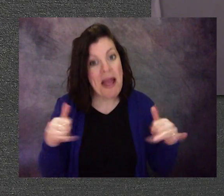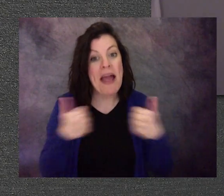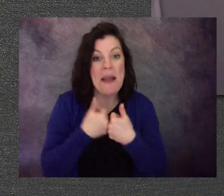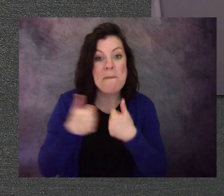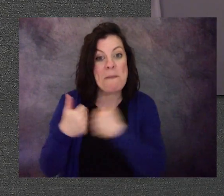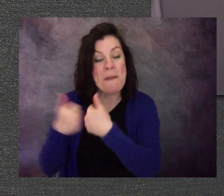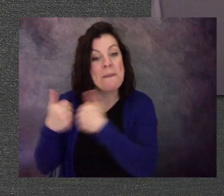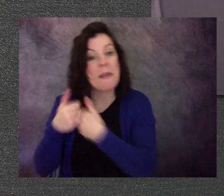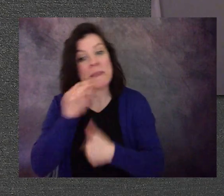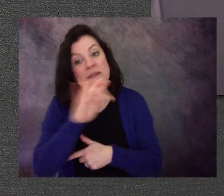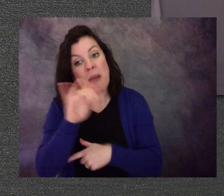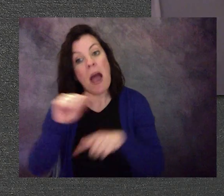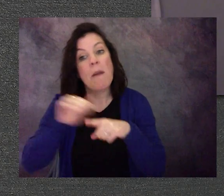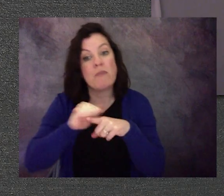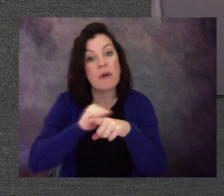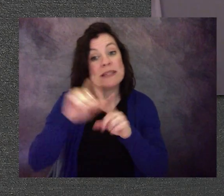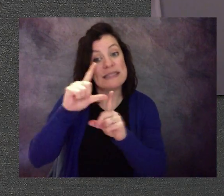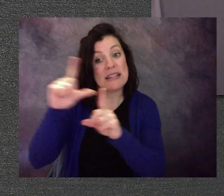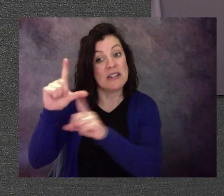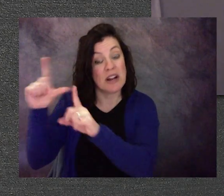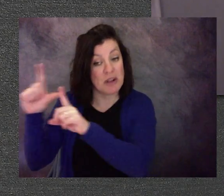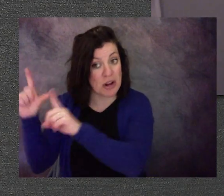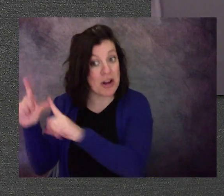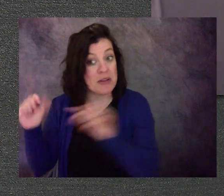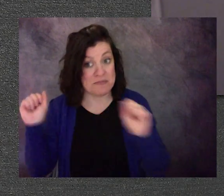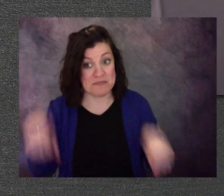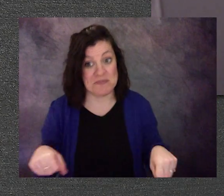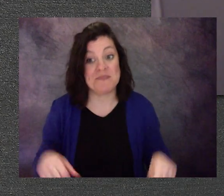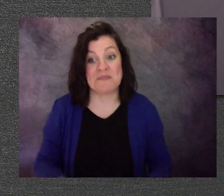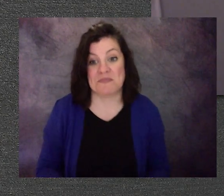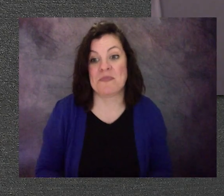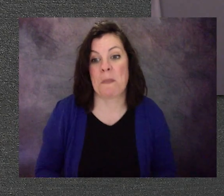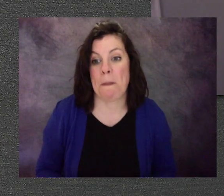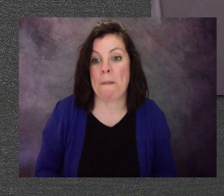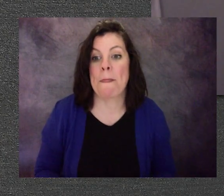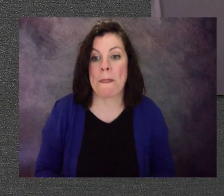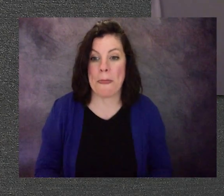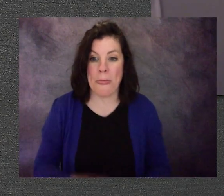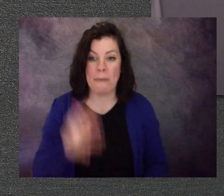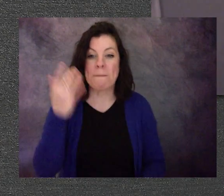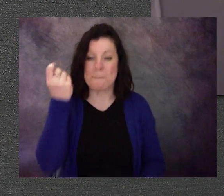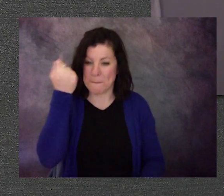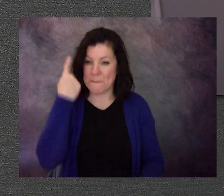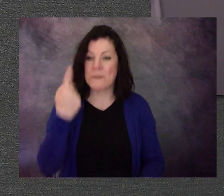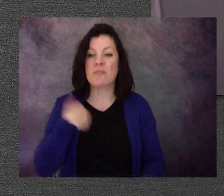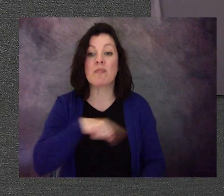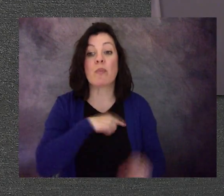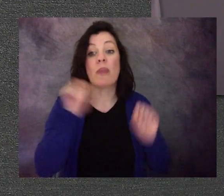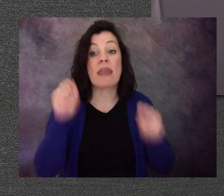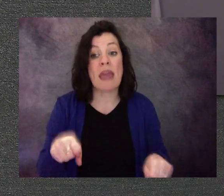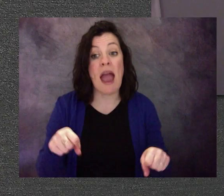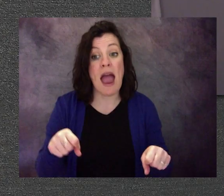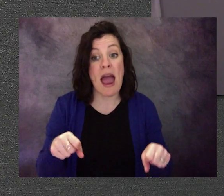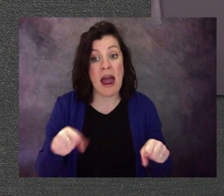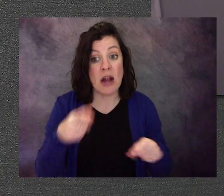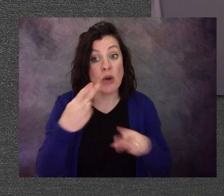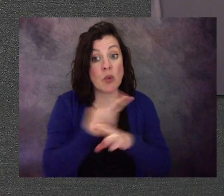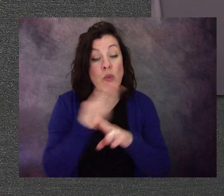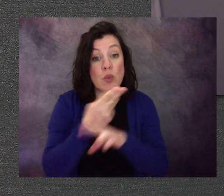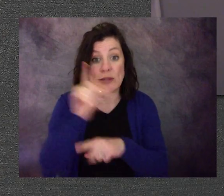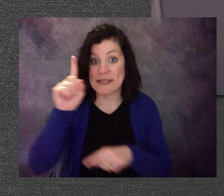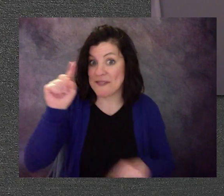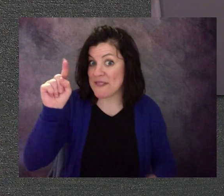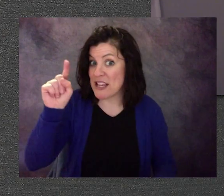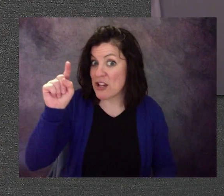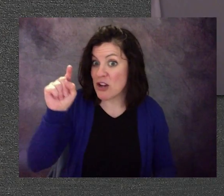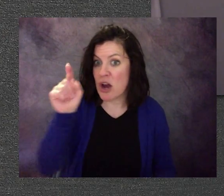games. Here are some games you can do. Put it on a table, and we can trace our name with our magic finger and practice. So